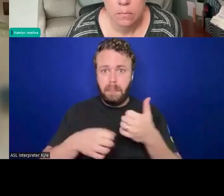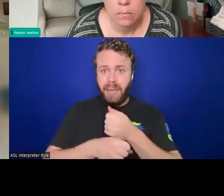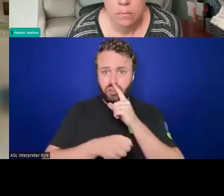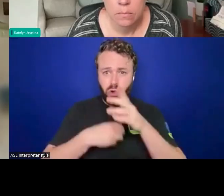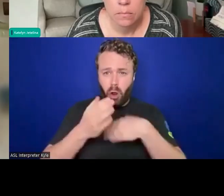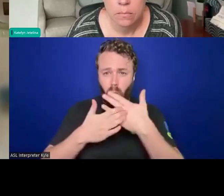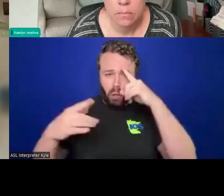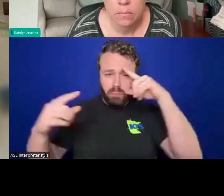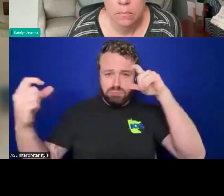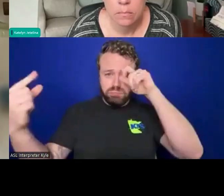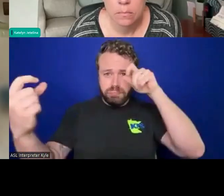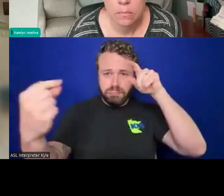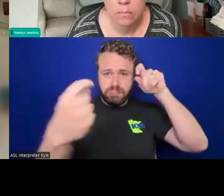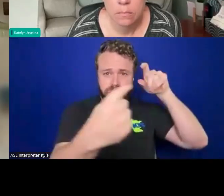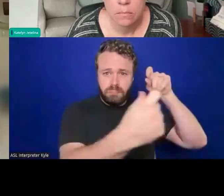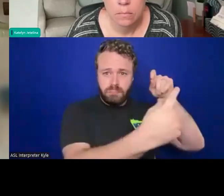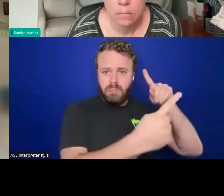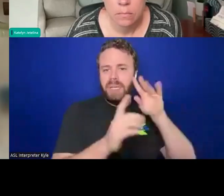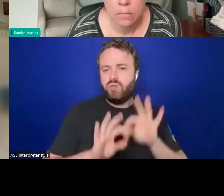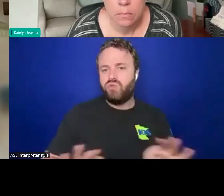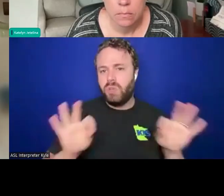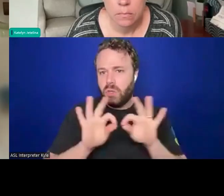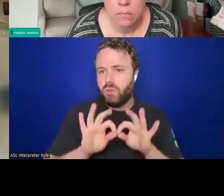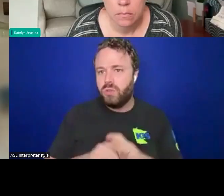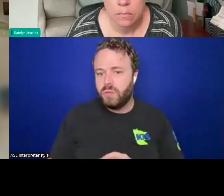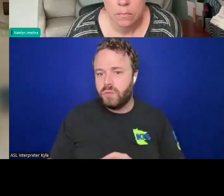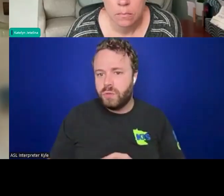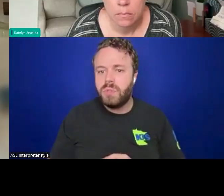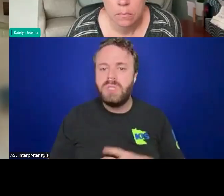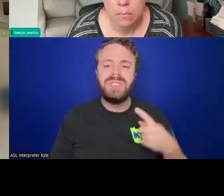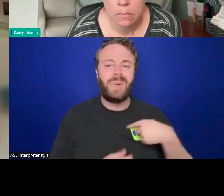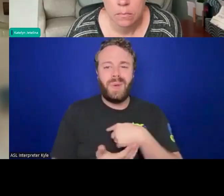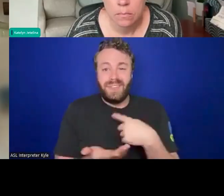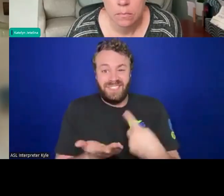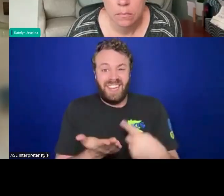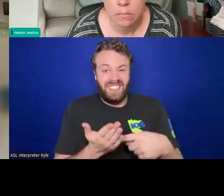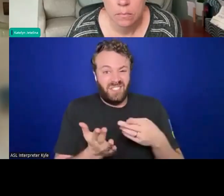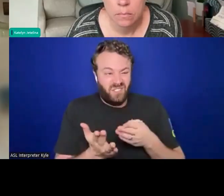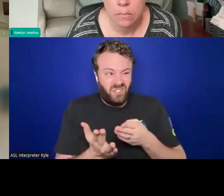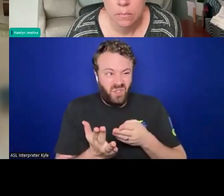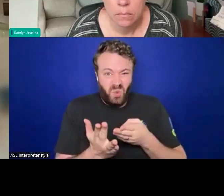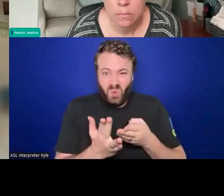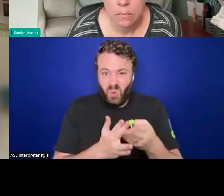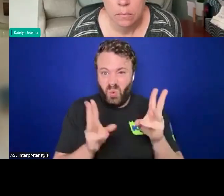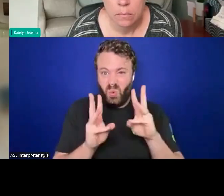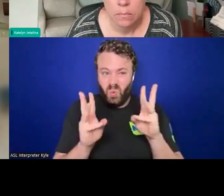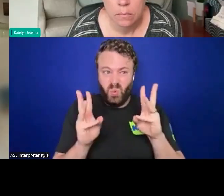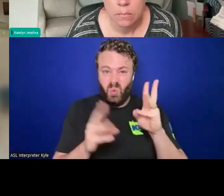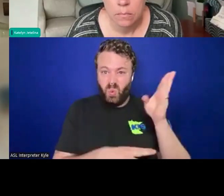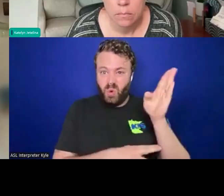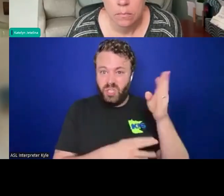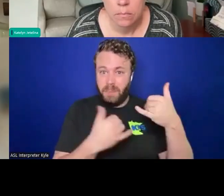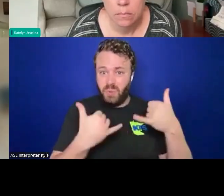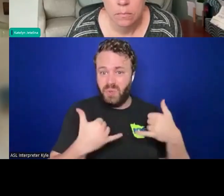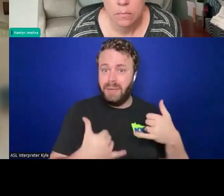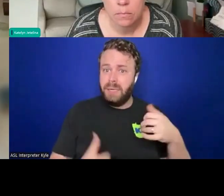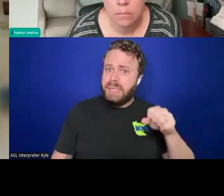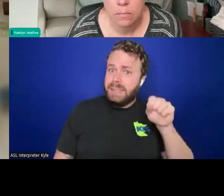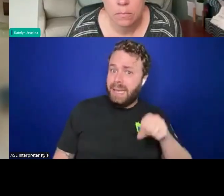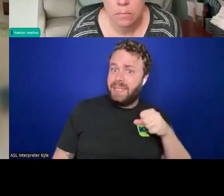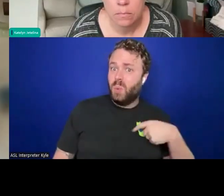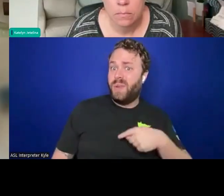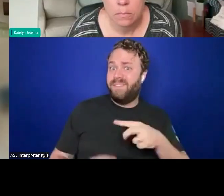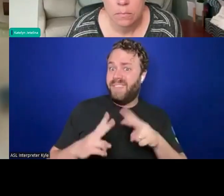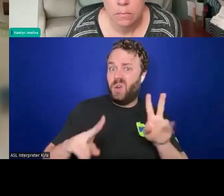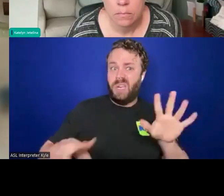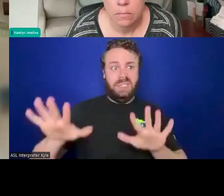page is critical. As we've discussed throughout our webinar today, yes, we're moving through uncharted